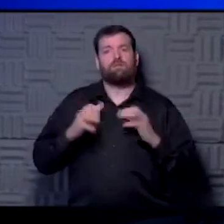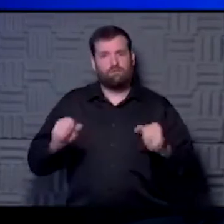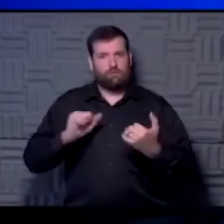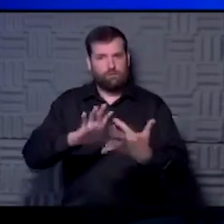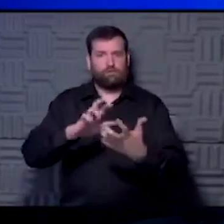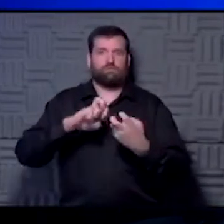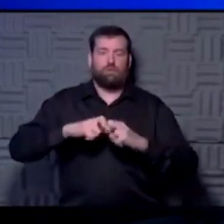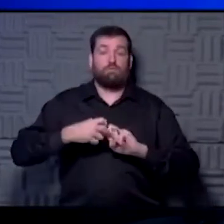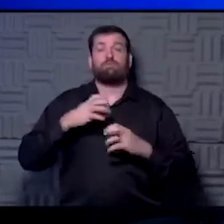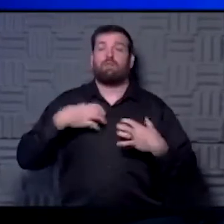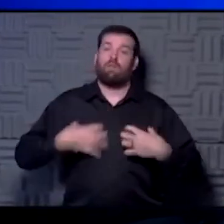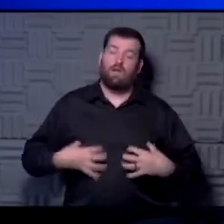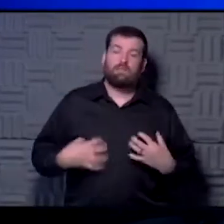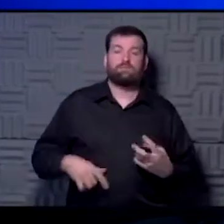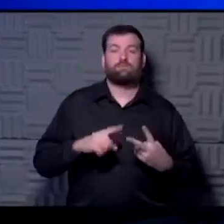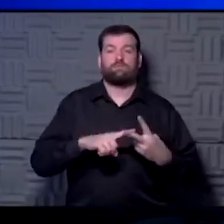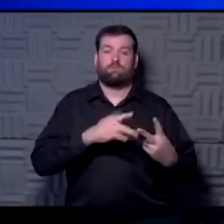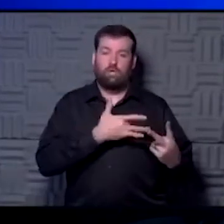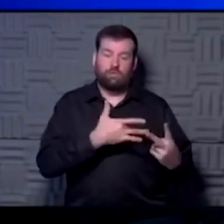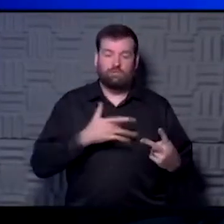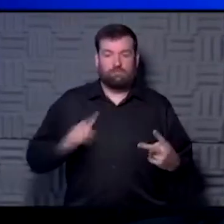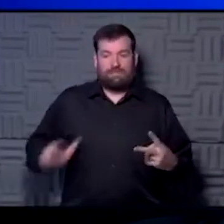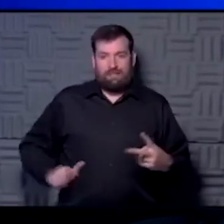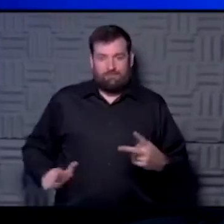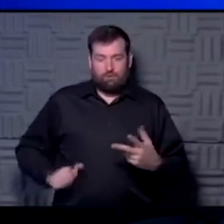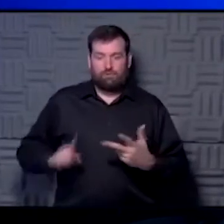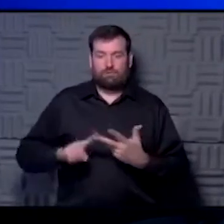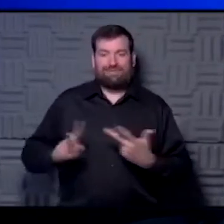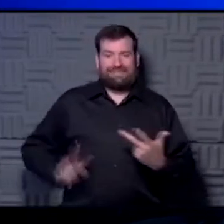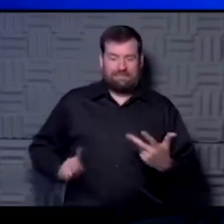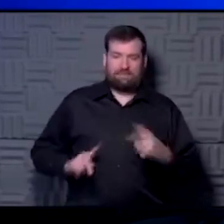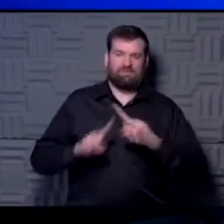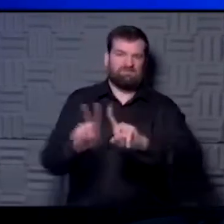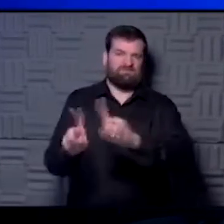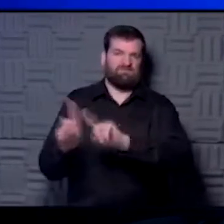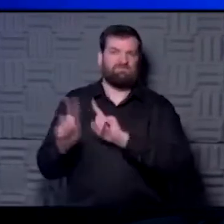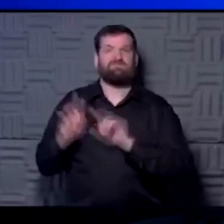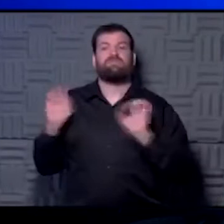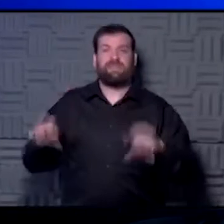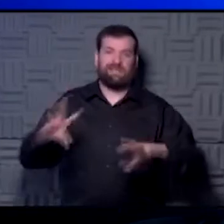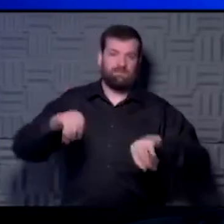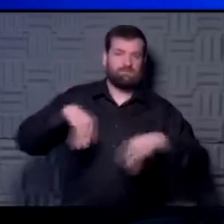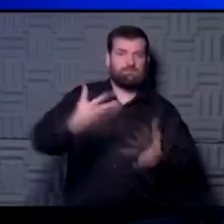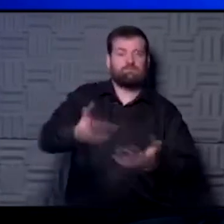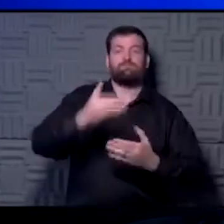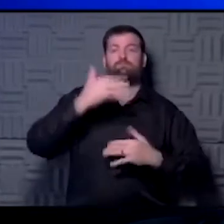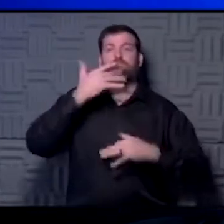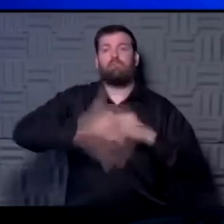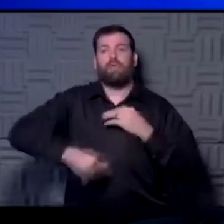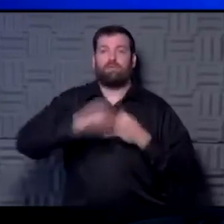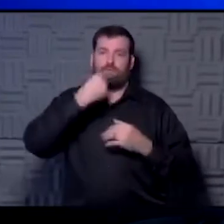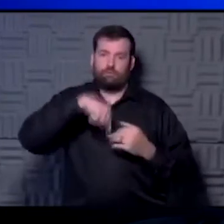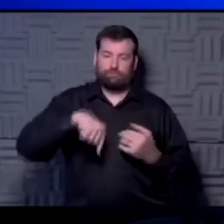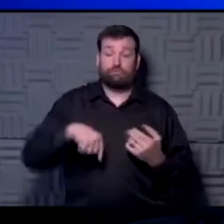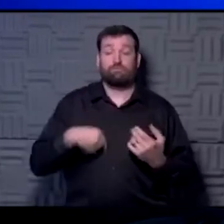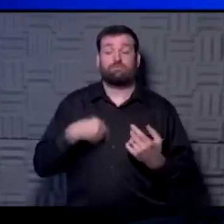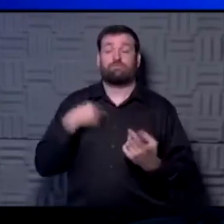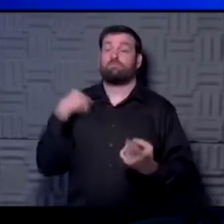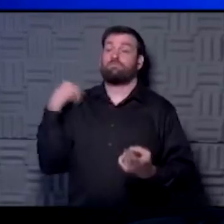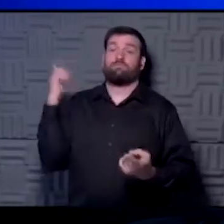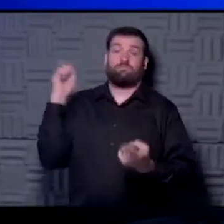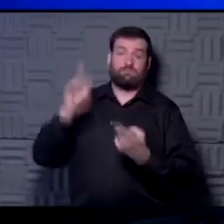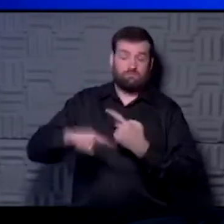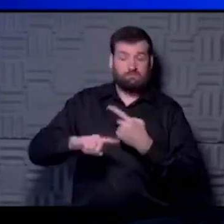organs like the lungs, the heart, Yeah. kidneys, liver, and others. So we can give people blood thinners for it. And eventually, as the disease phase